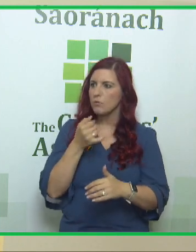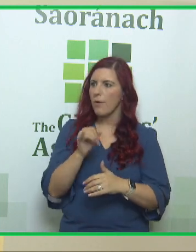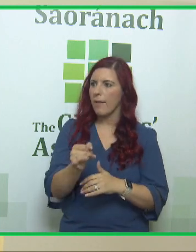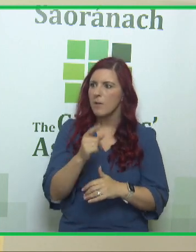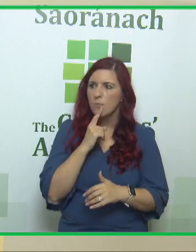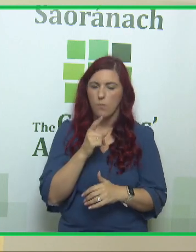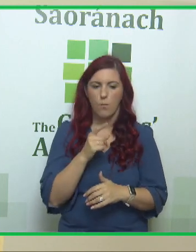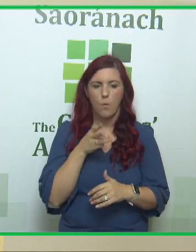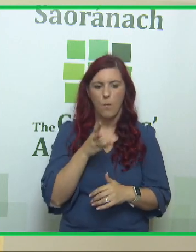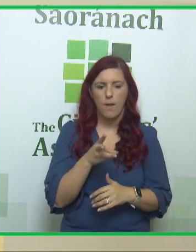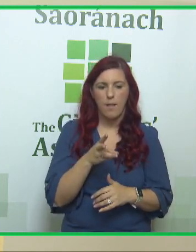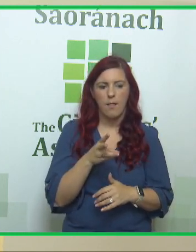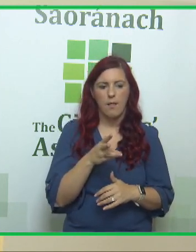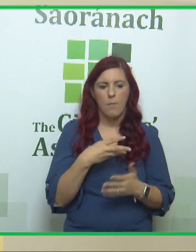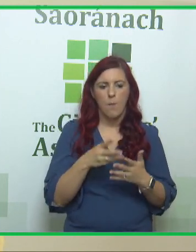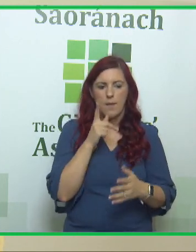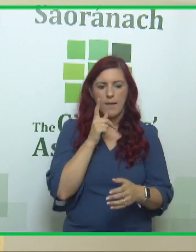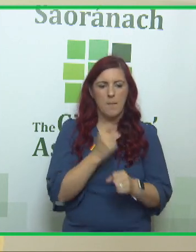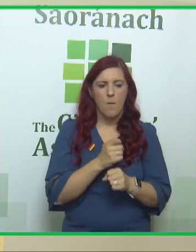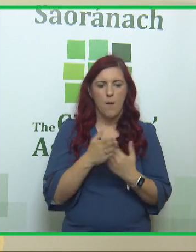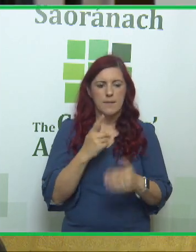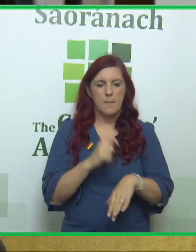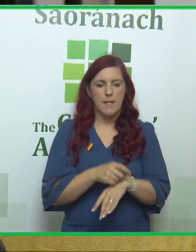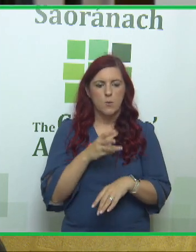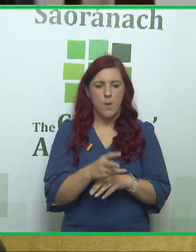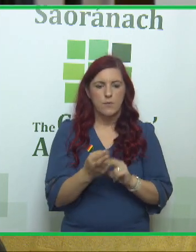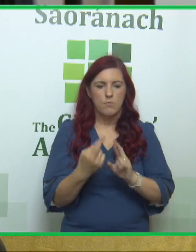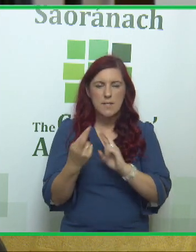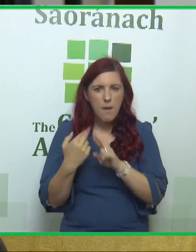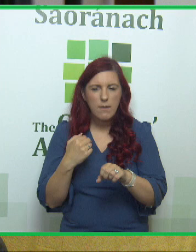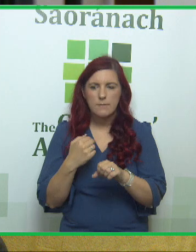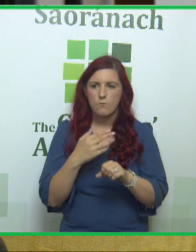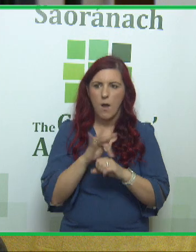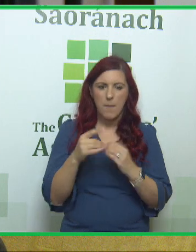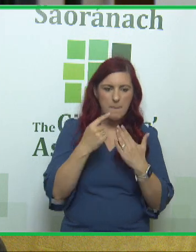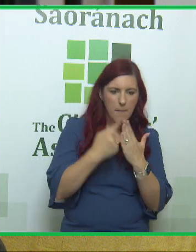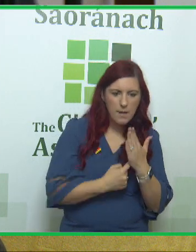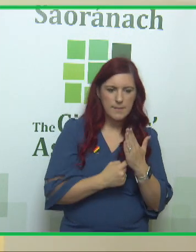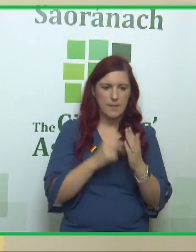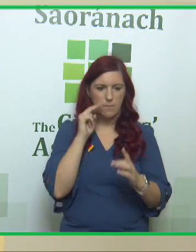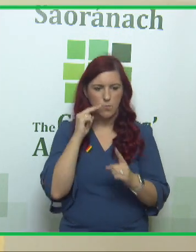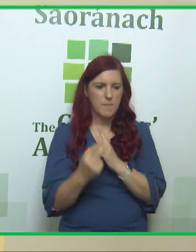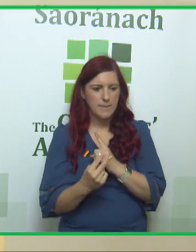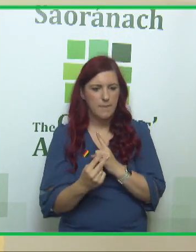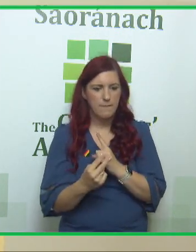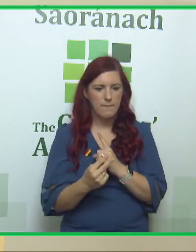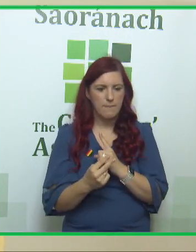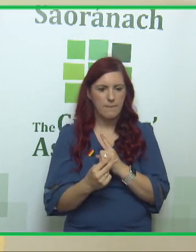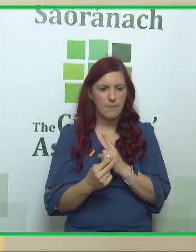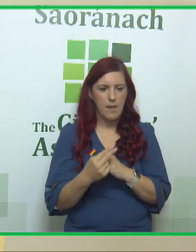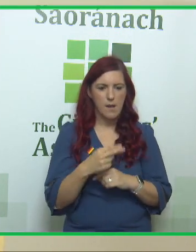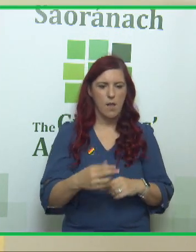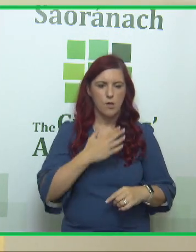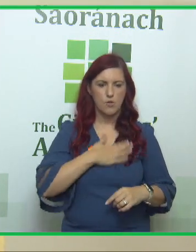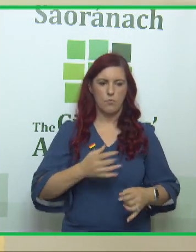So when it comes to that, what is actually the best way to respond at a policy and a service level, and not just to kind of throw